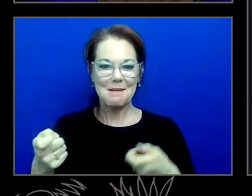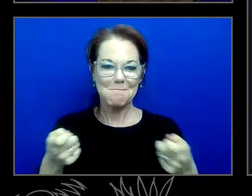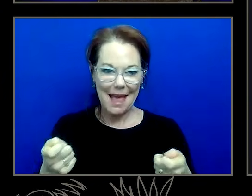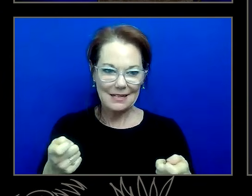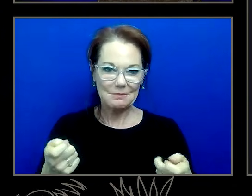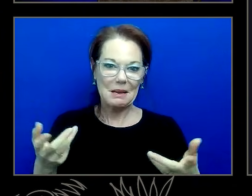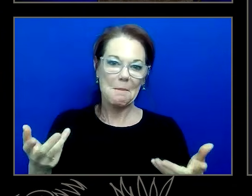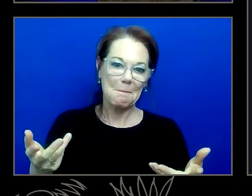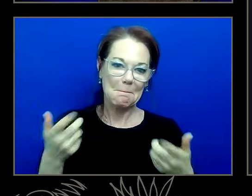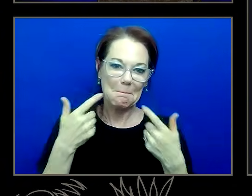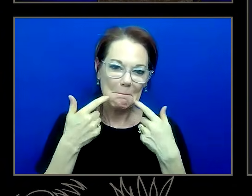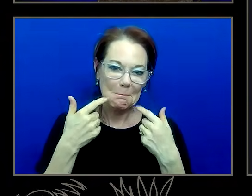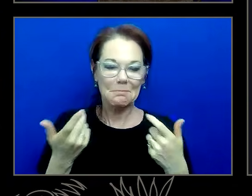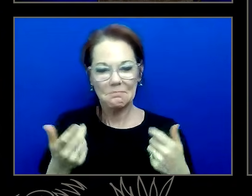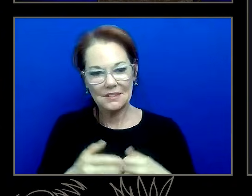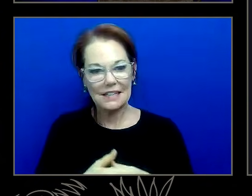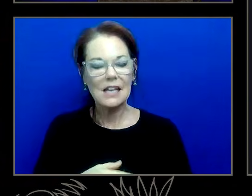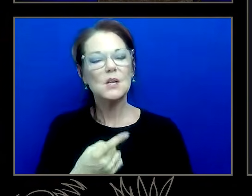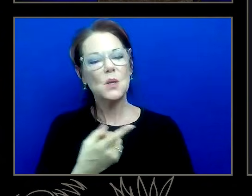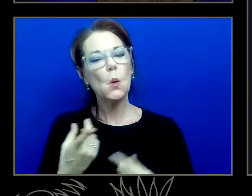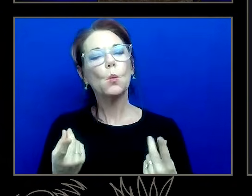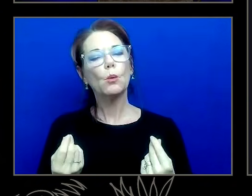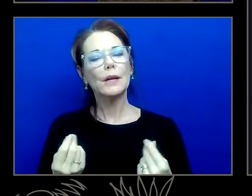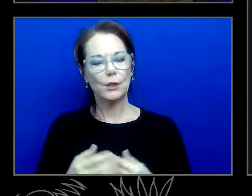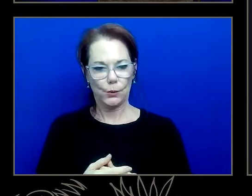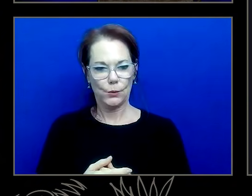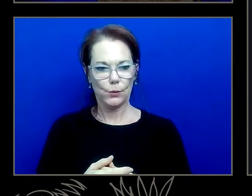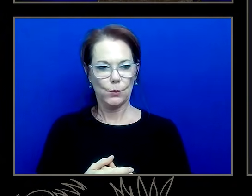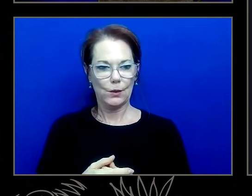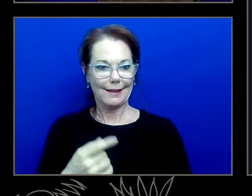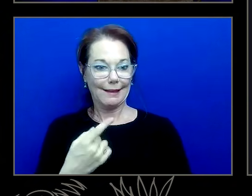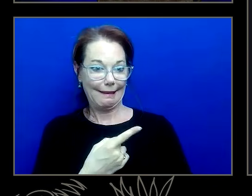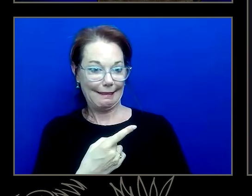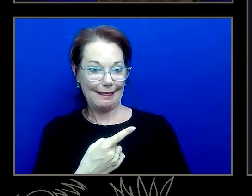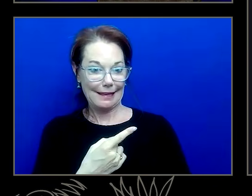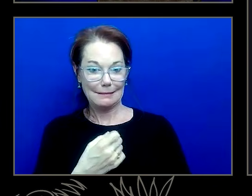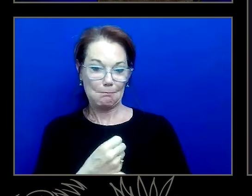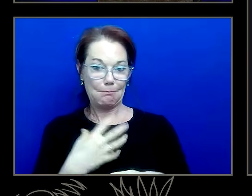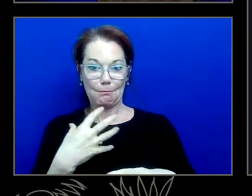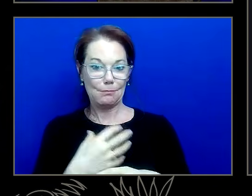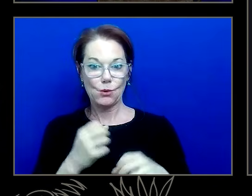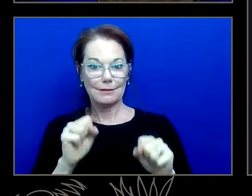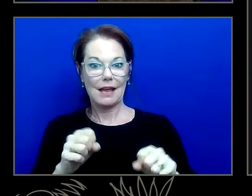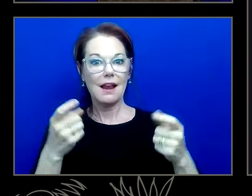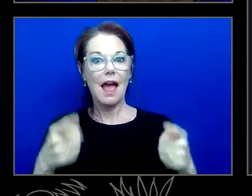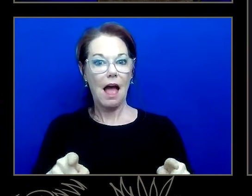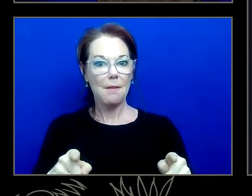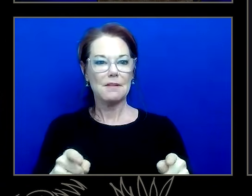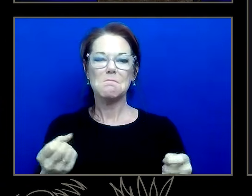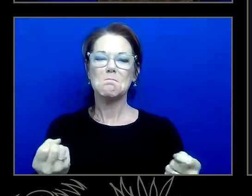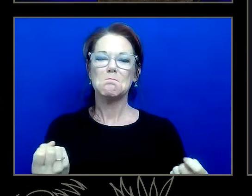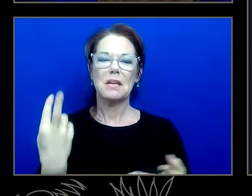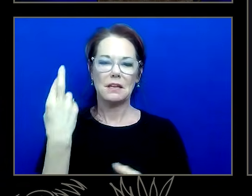So what can we do here? There's many reasons why this state explosion can happen, but what we could do is, first of all,